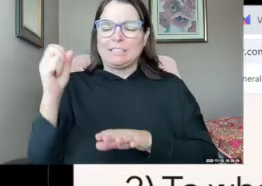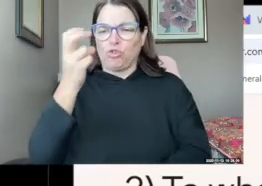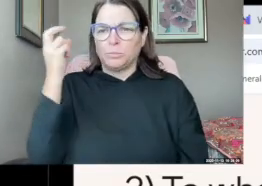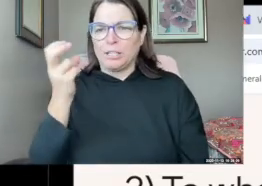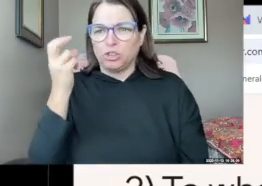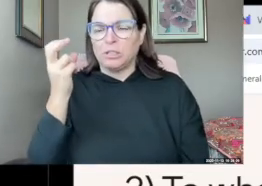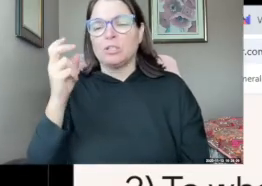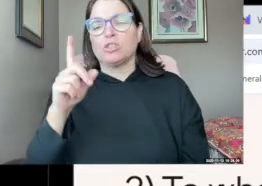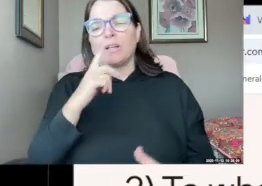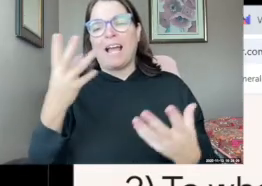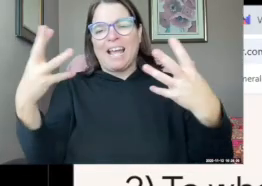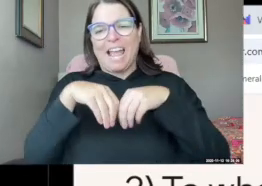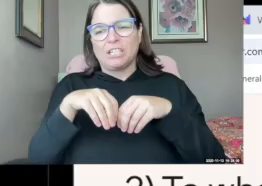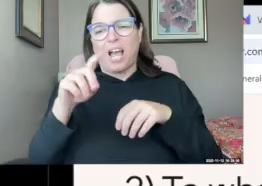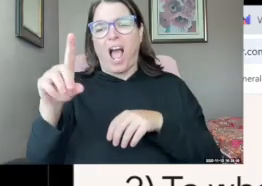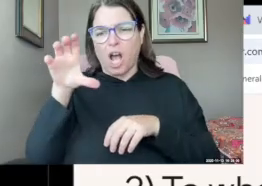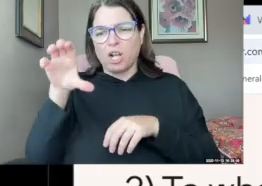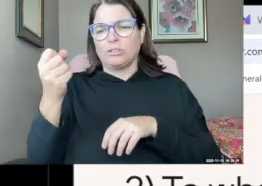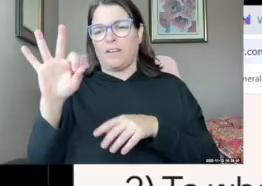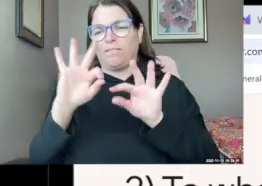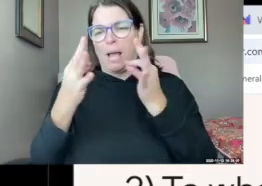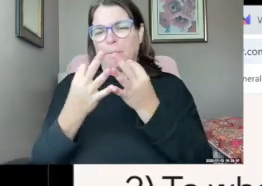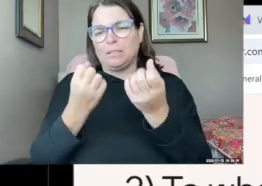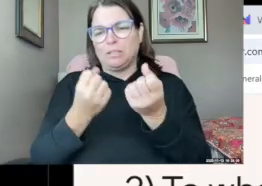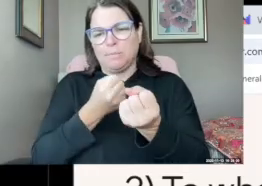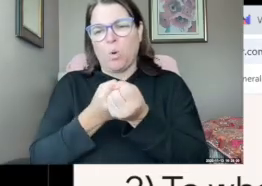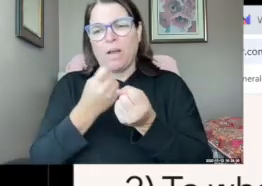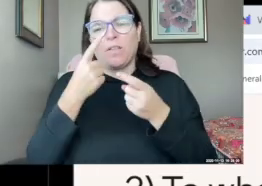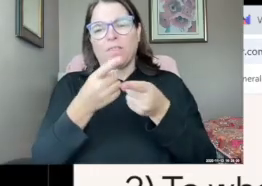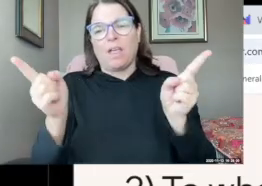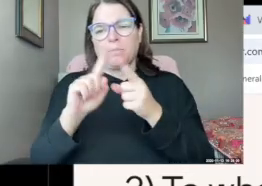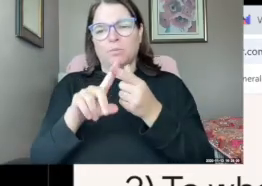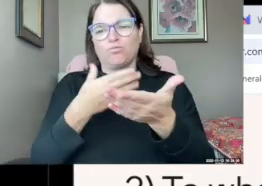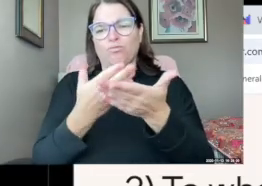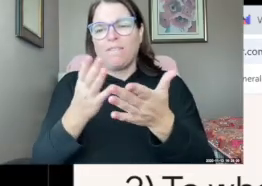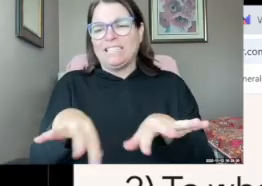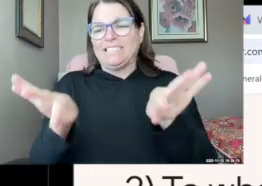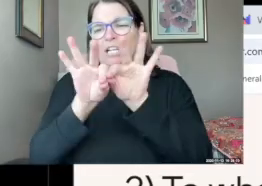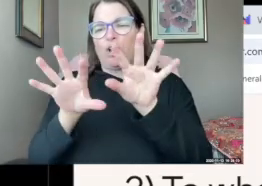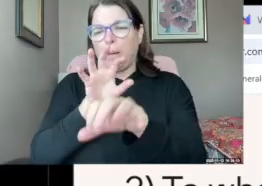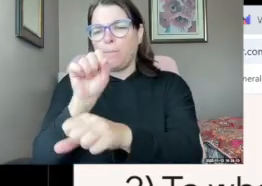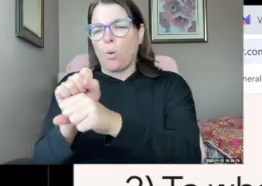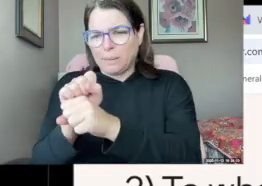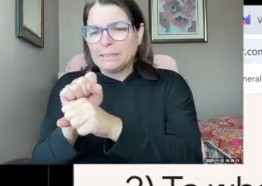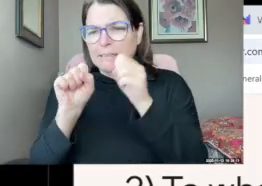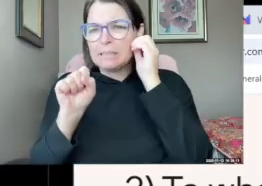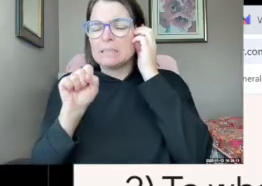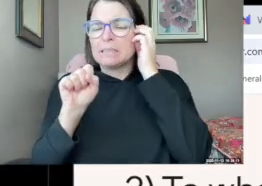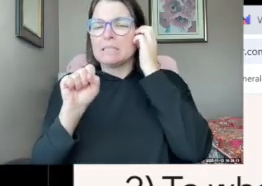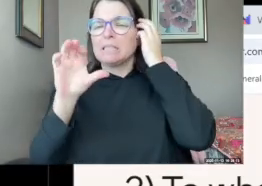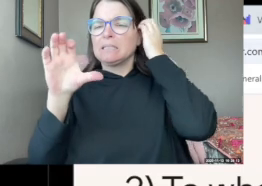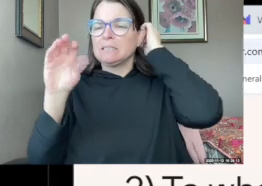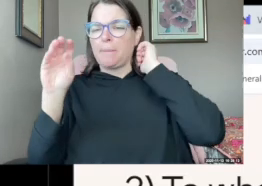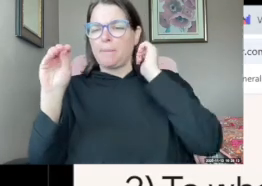non-greenhouse transportation and engaged hundreds of families, supported them in getting to their essential